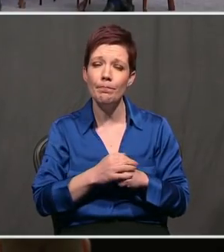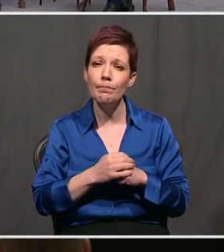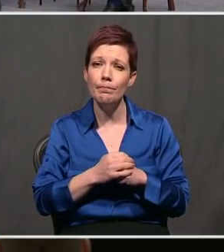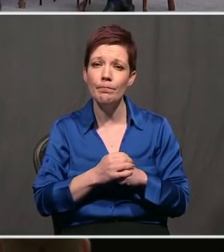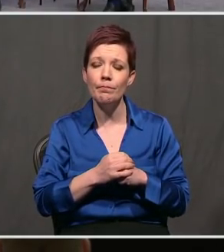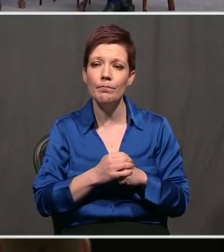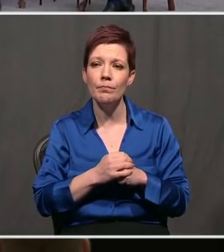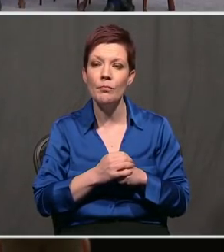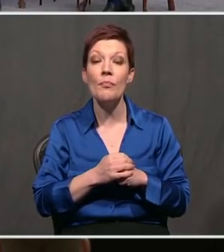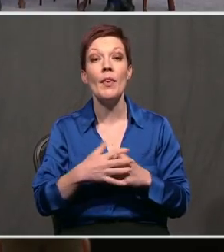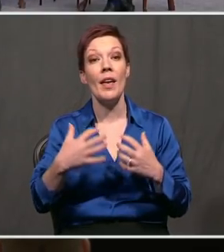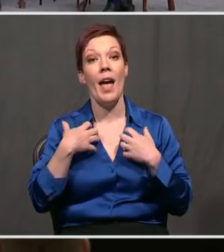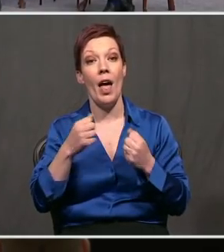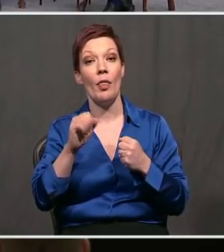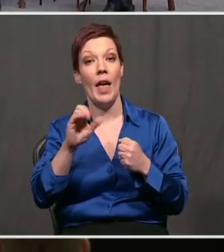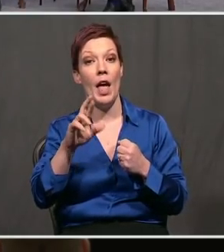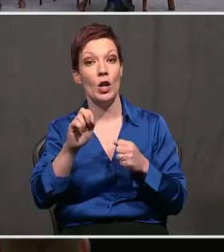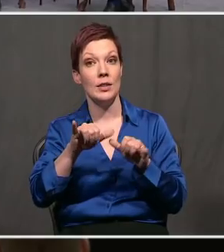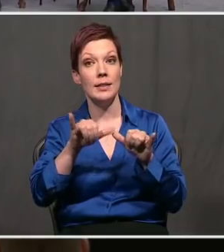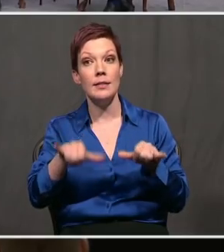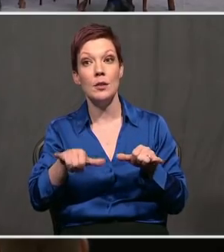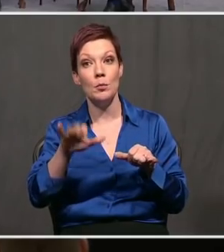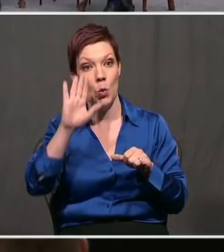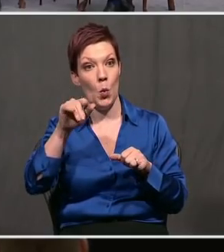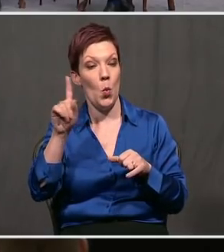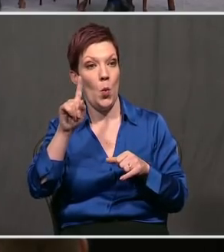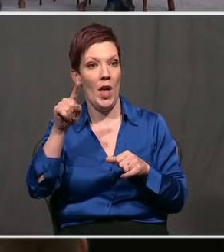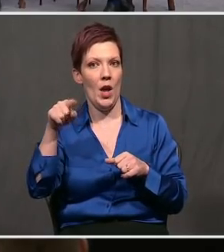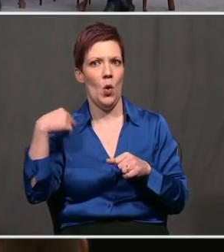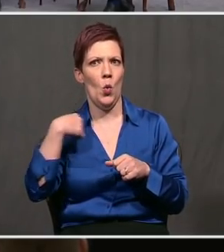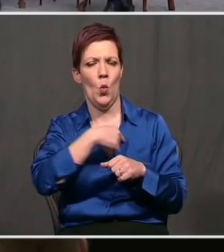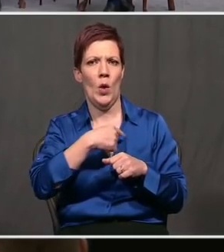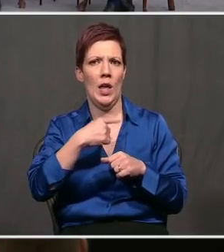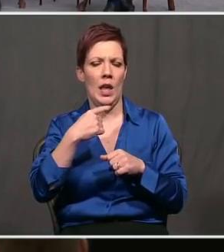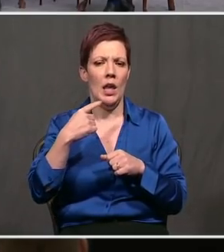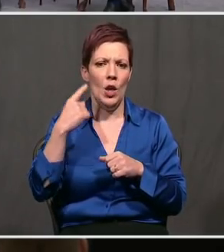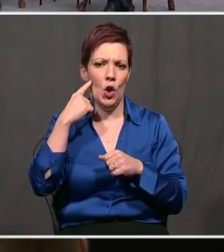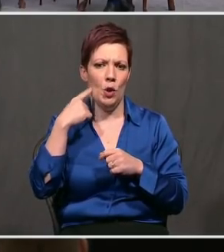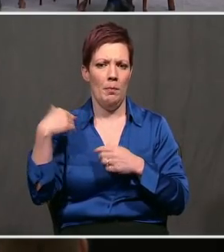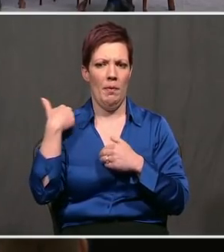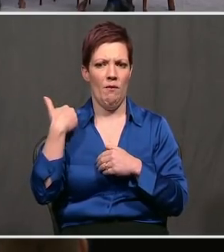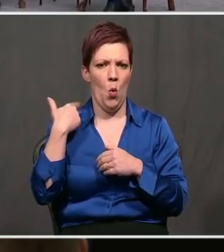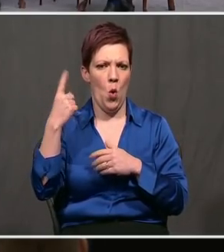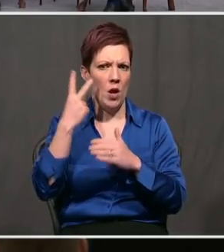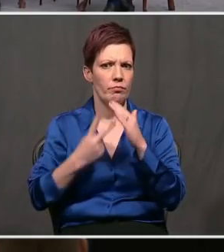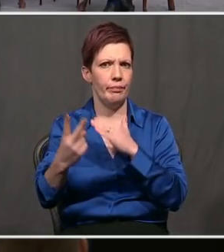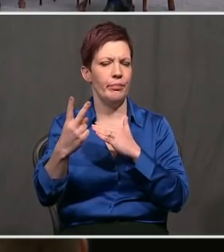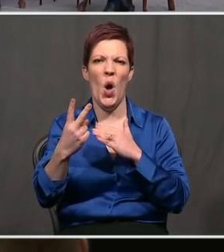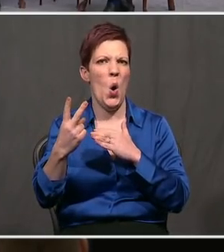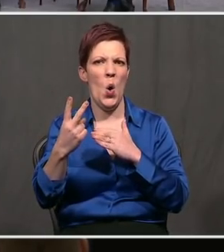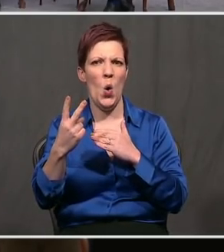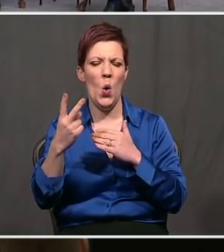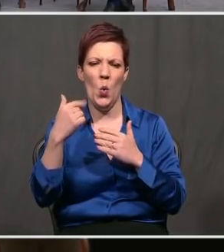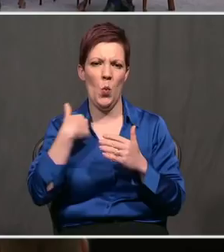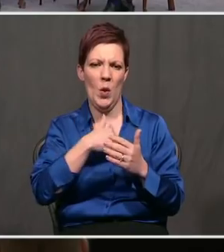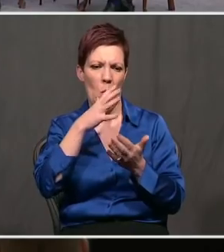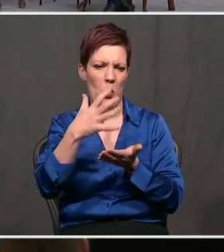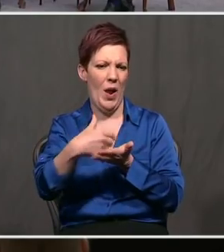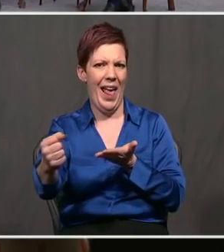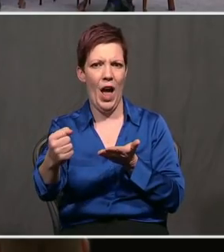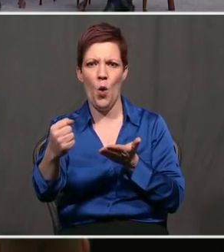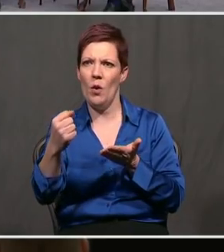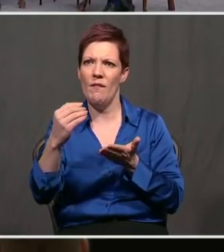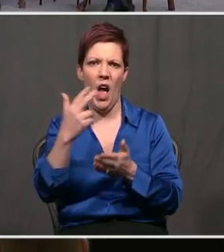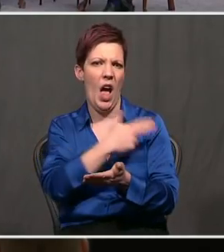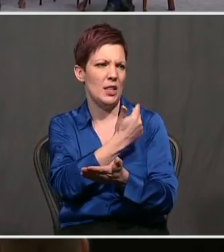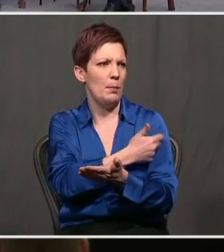system, look, the models that said that we're not going to have beds, tens of millions of hospitalizations, obviously those were very, very wrong. But what